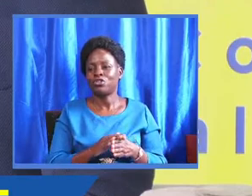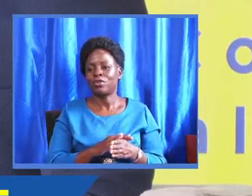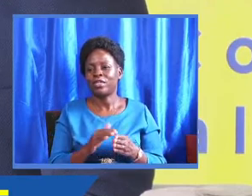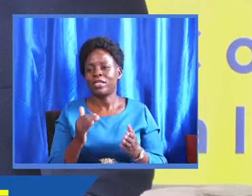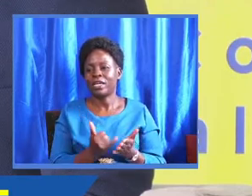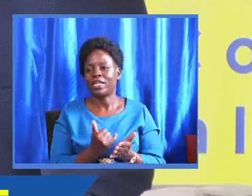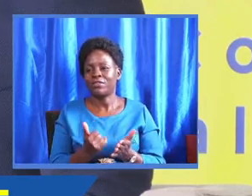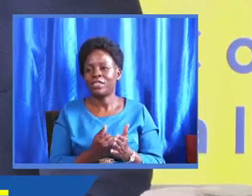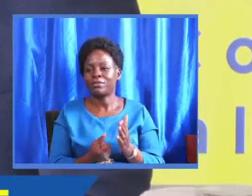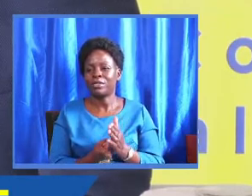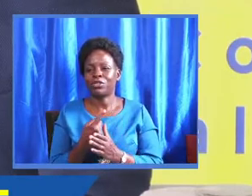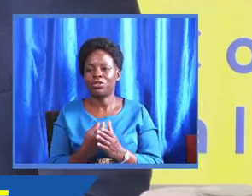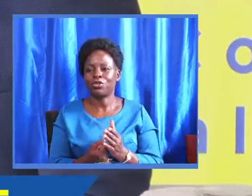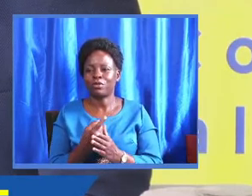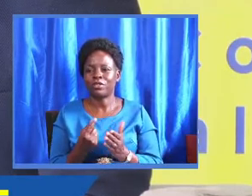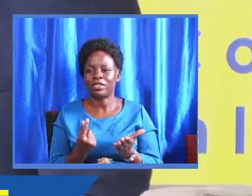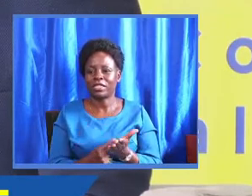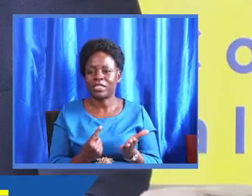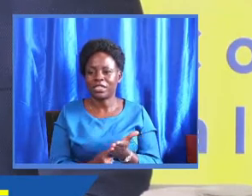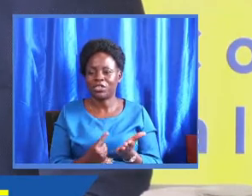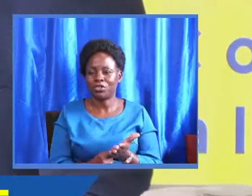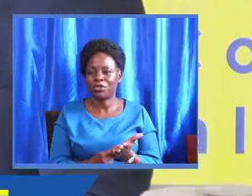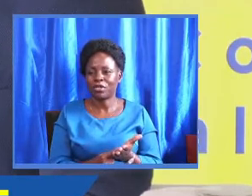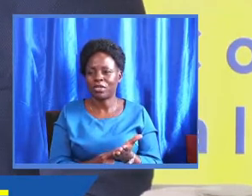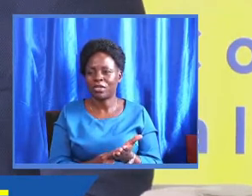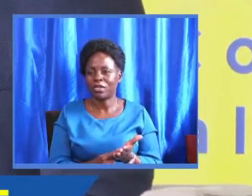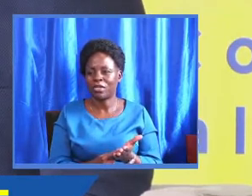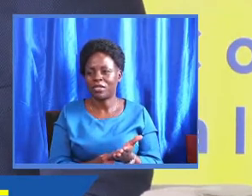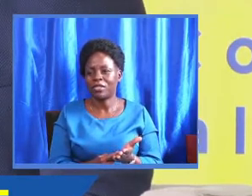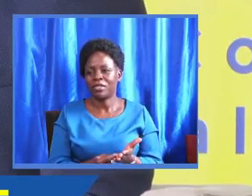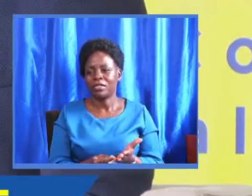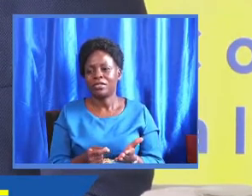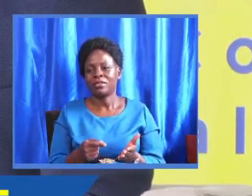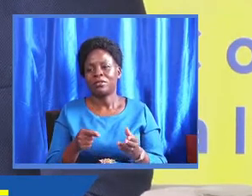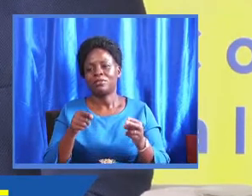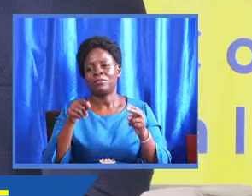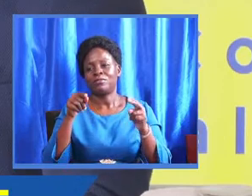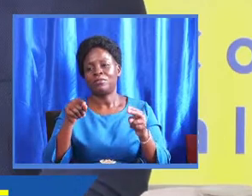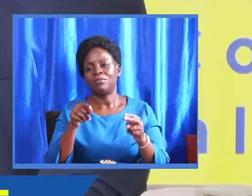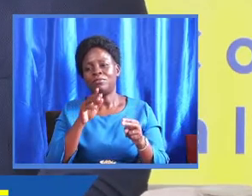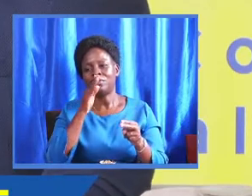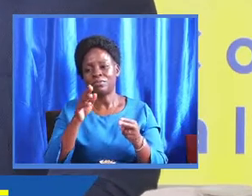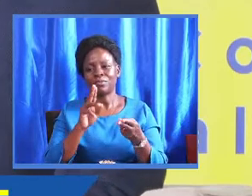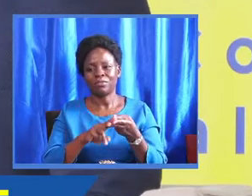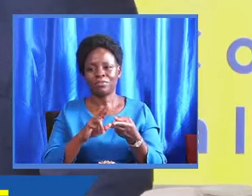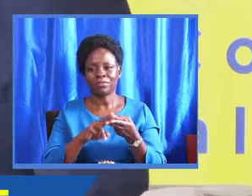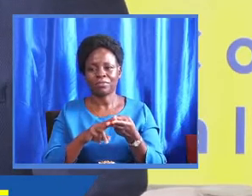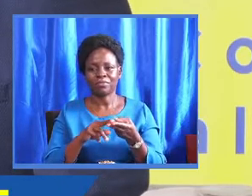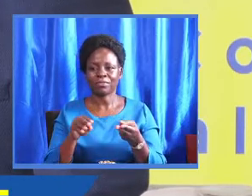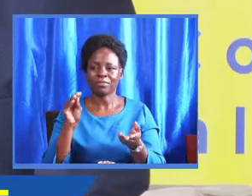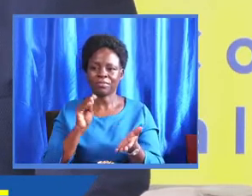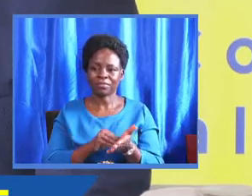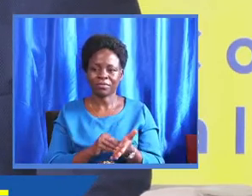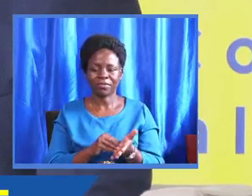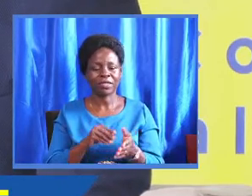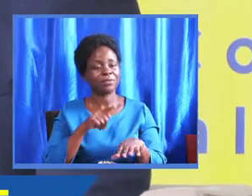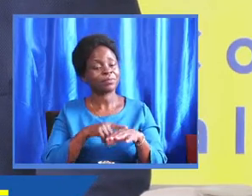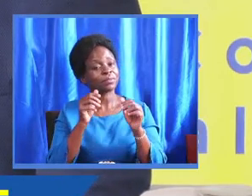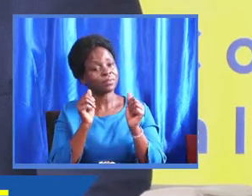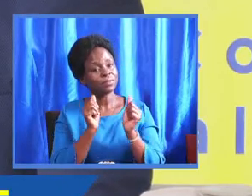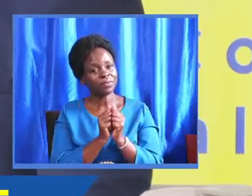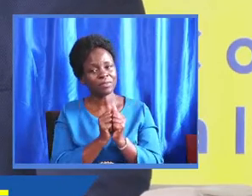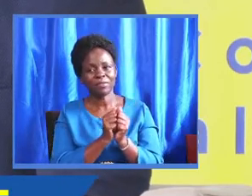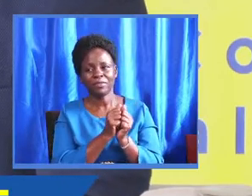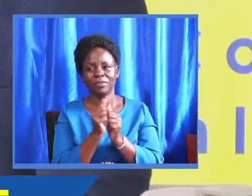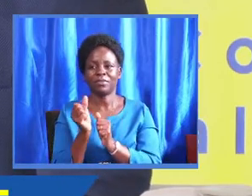investment opportunities in Uganda. Be sure to catch the session Friday, once again, 10 a.m. up